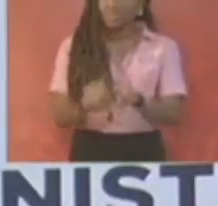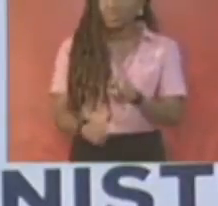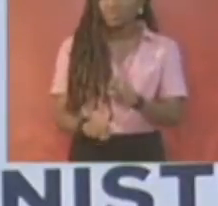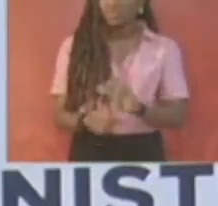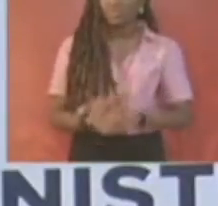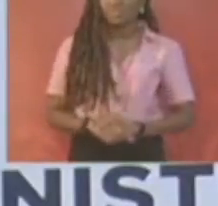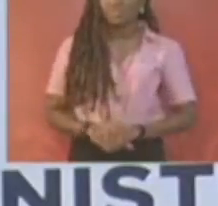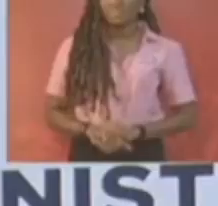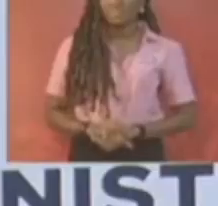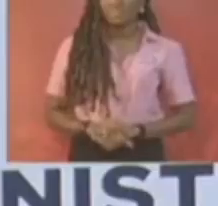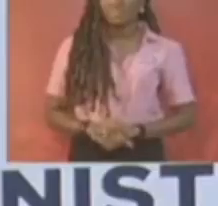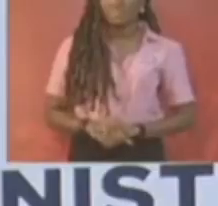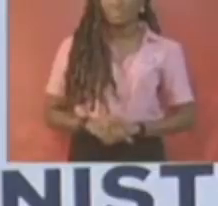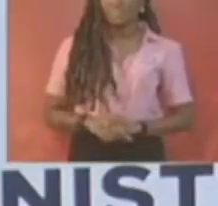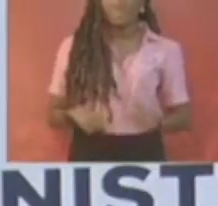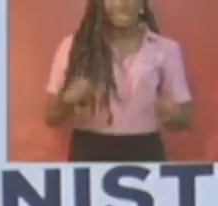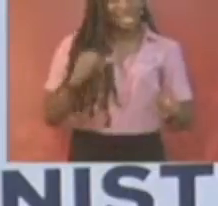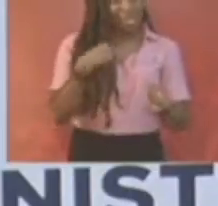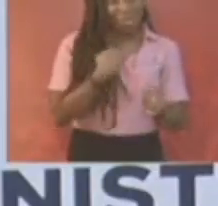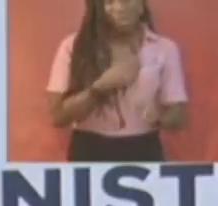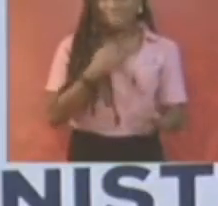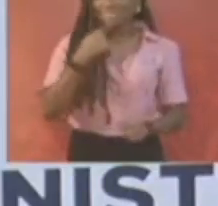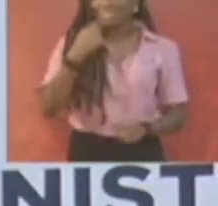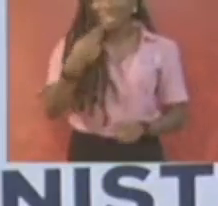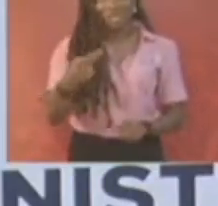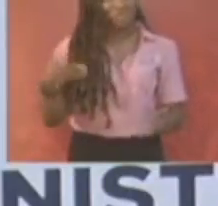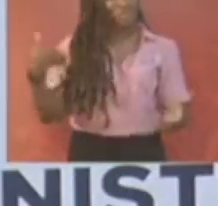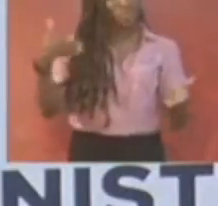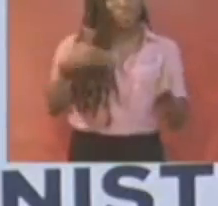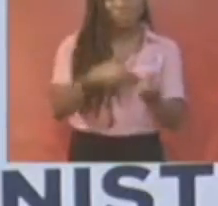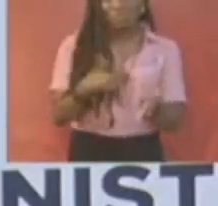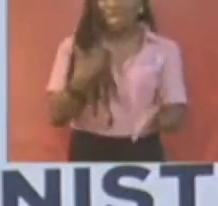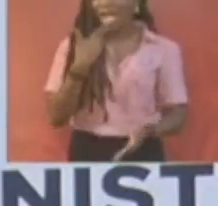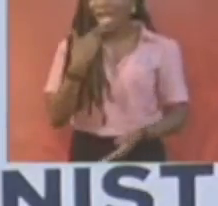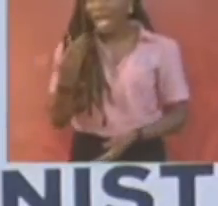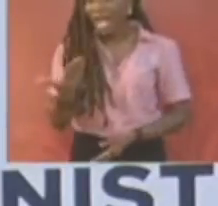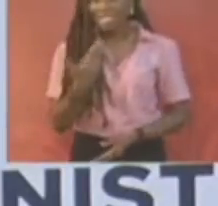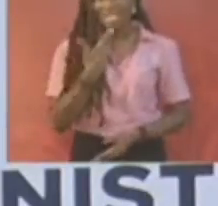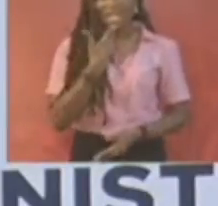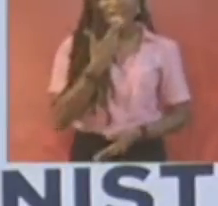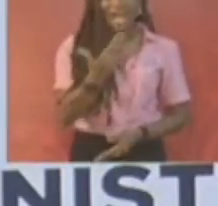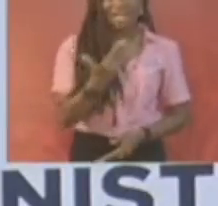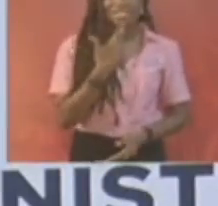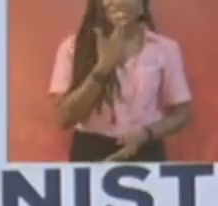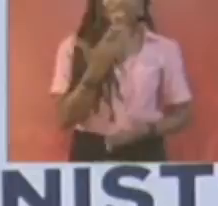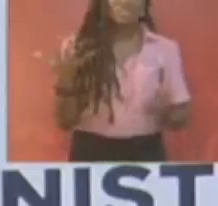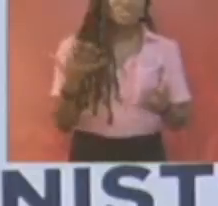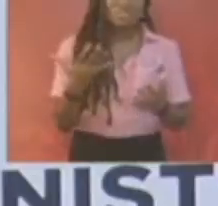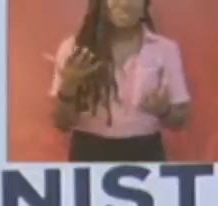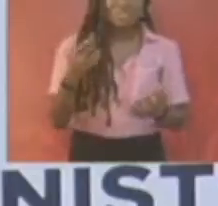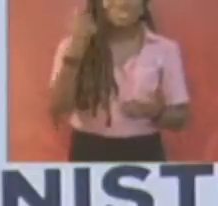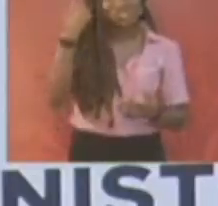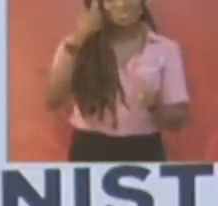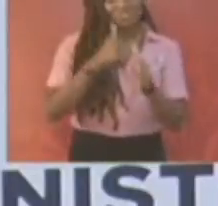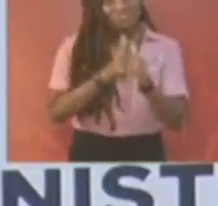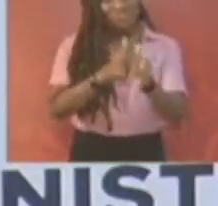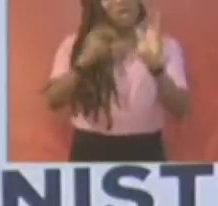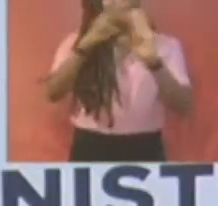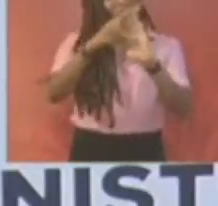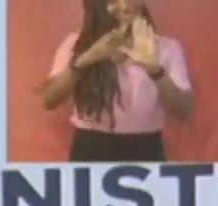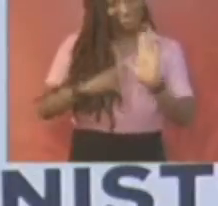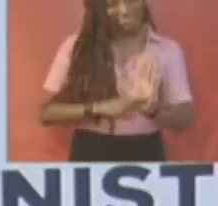the continued exhortations, the continued requests that we're making that we can do to get additional